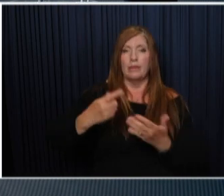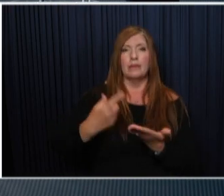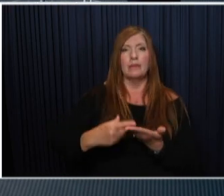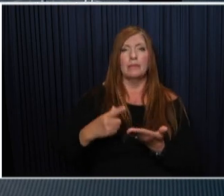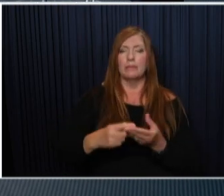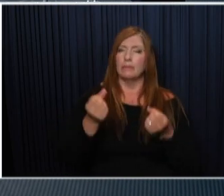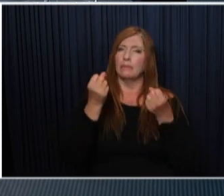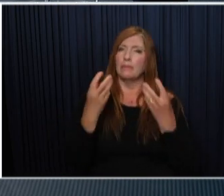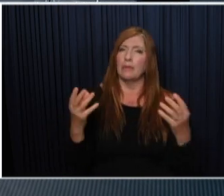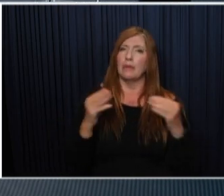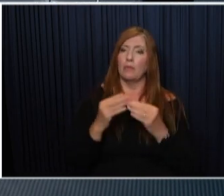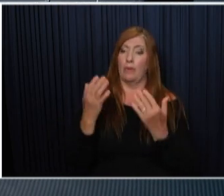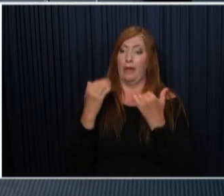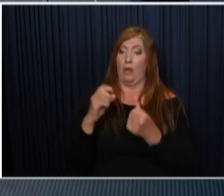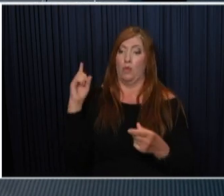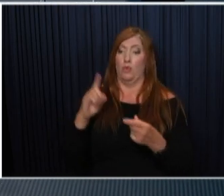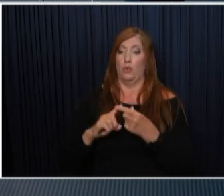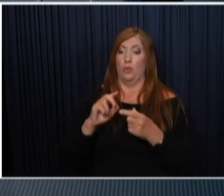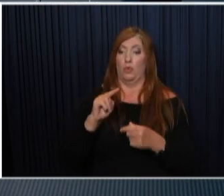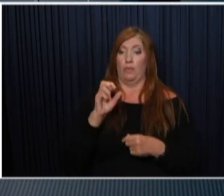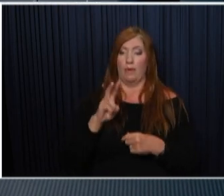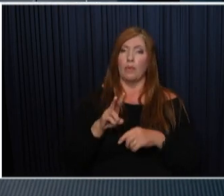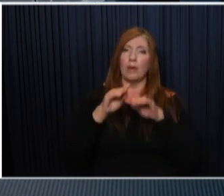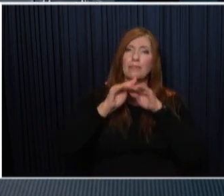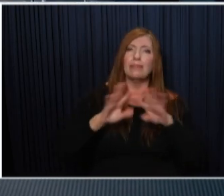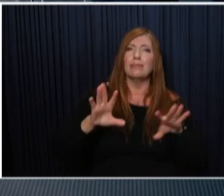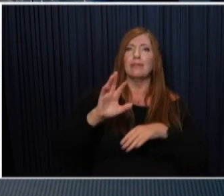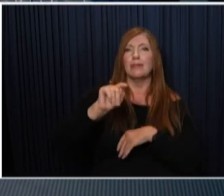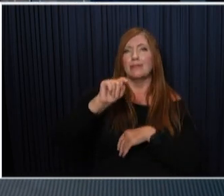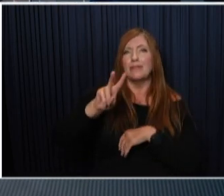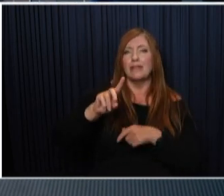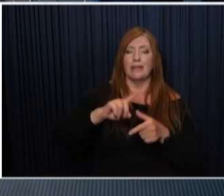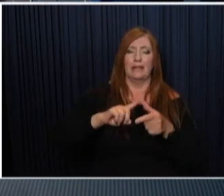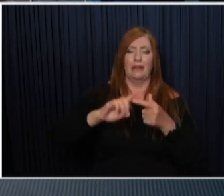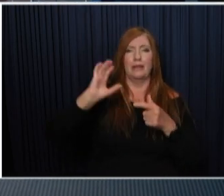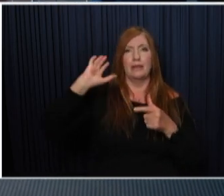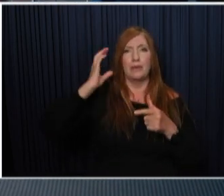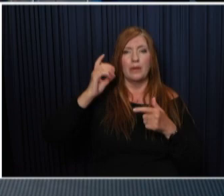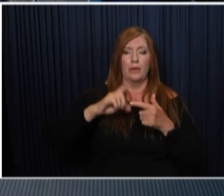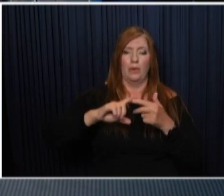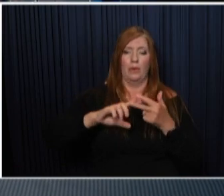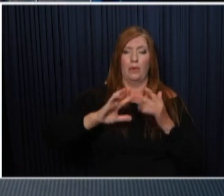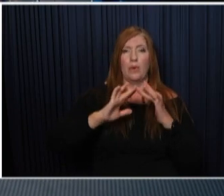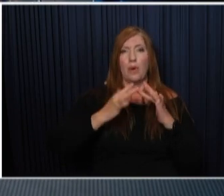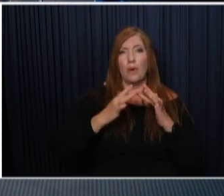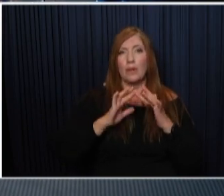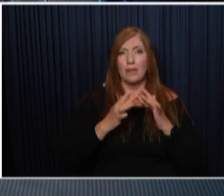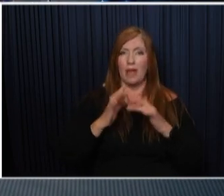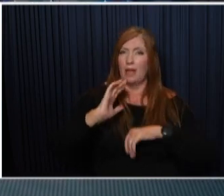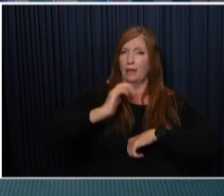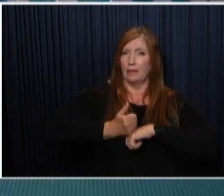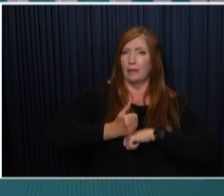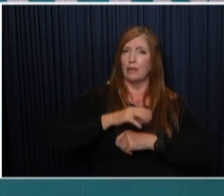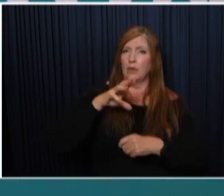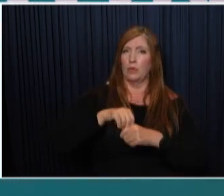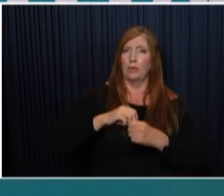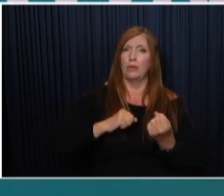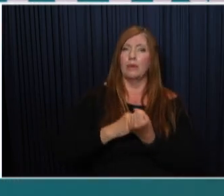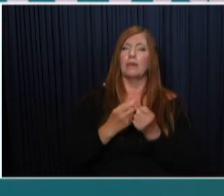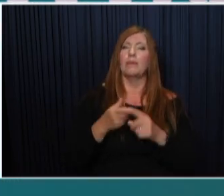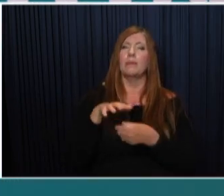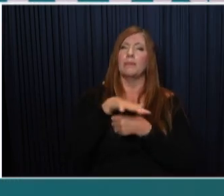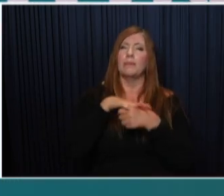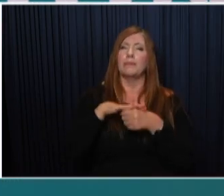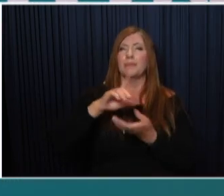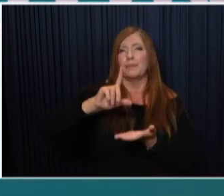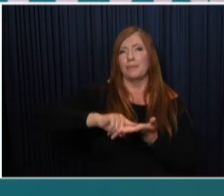now and November will air on a long list of local TV stations, radio stations, and digital platforms, including support from local